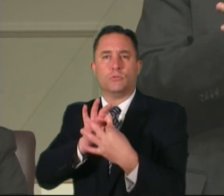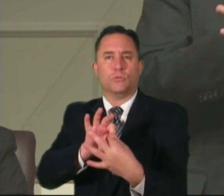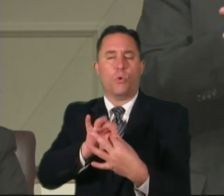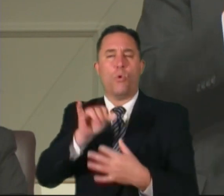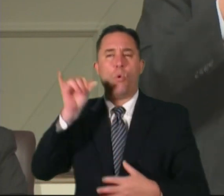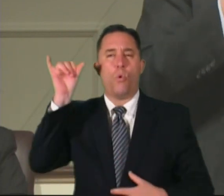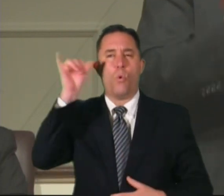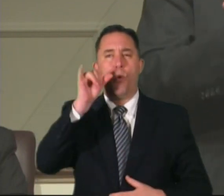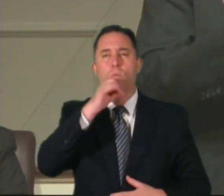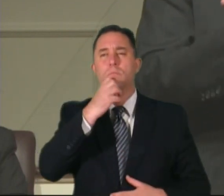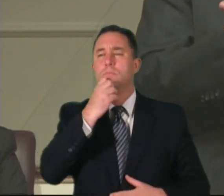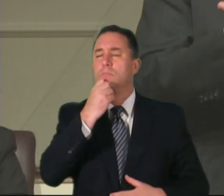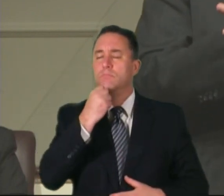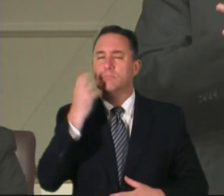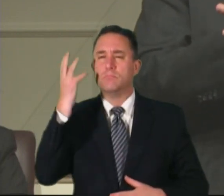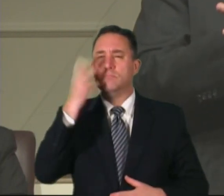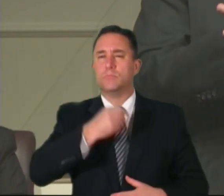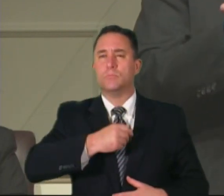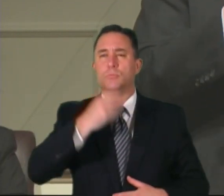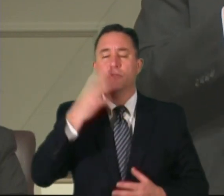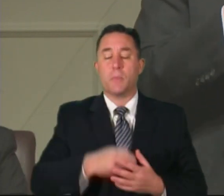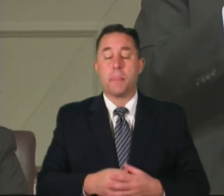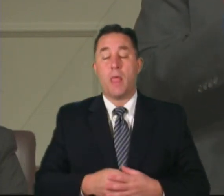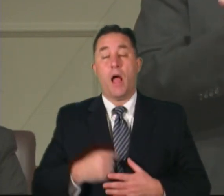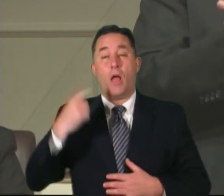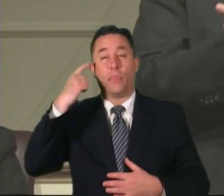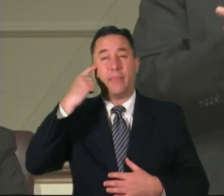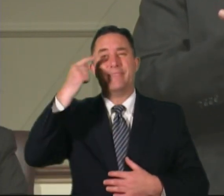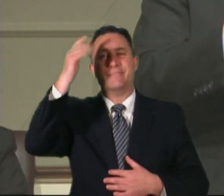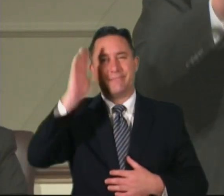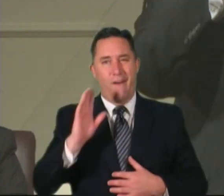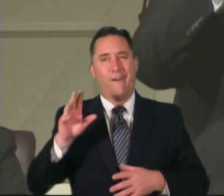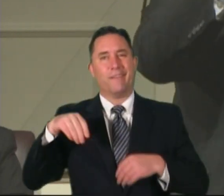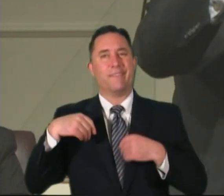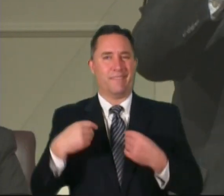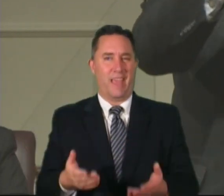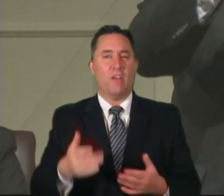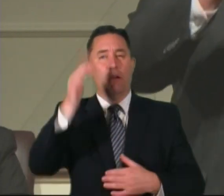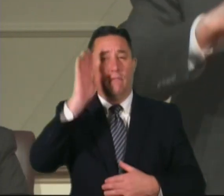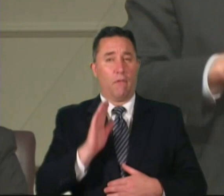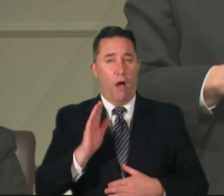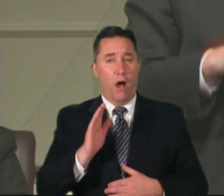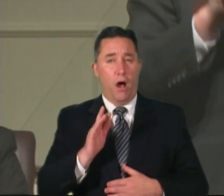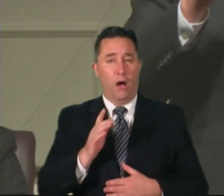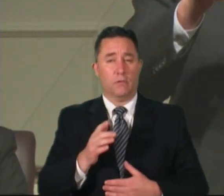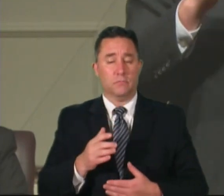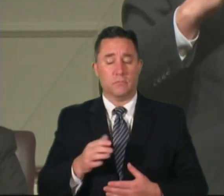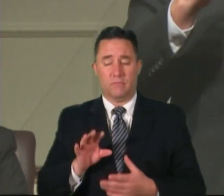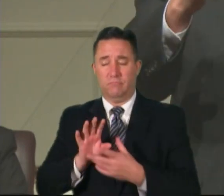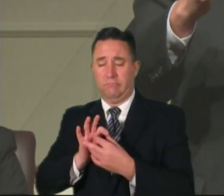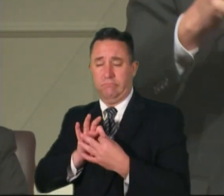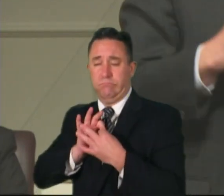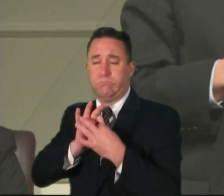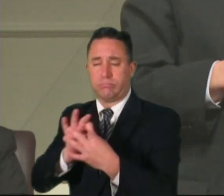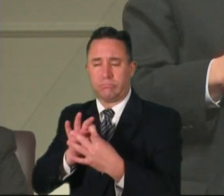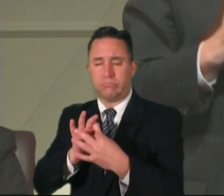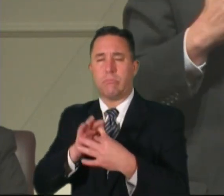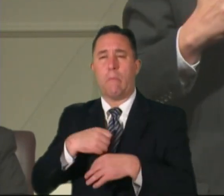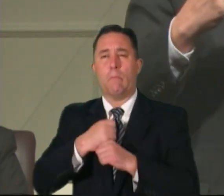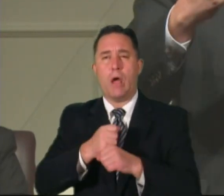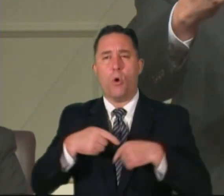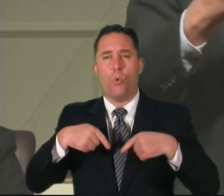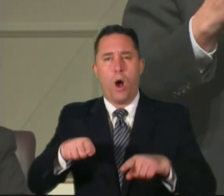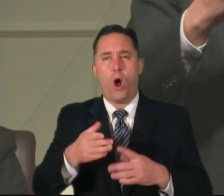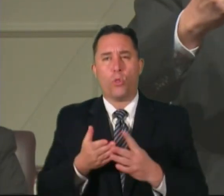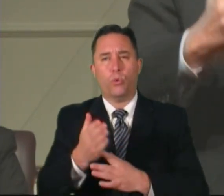precious, very beautiful. And I think it was God-given, and I think God has bonds for you and I to make while we